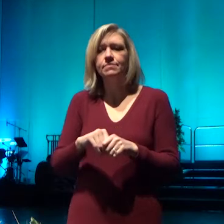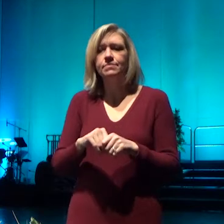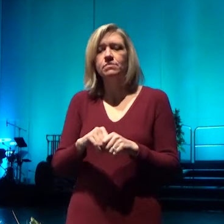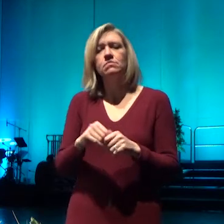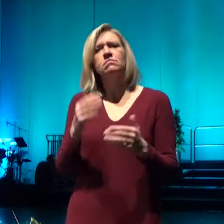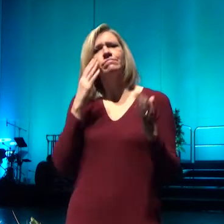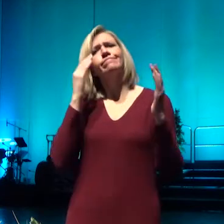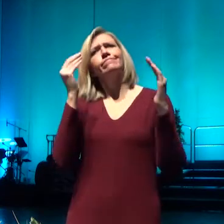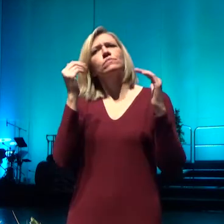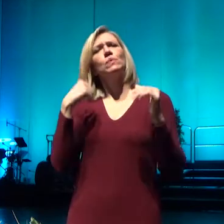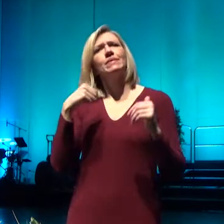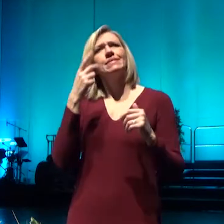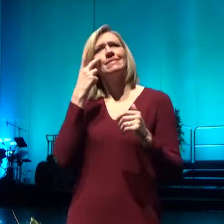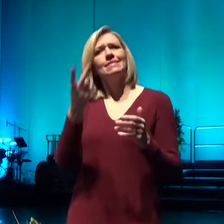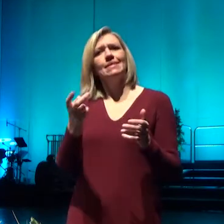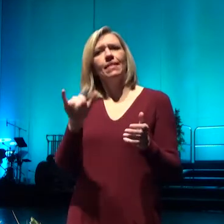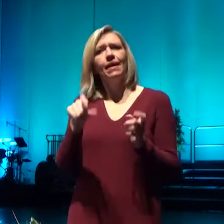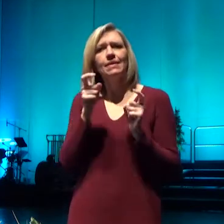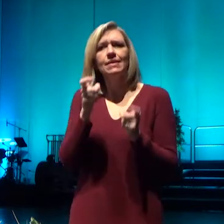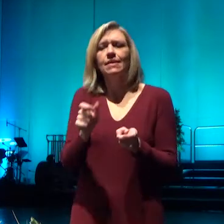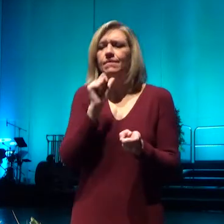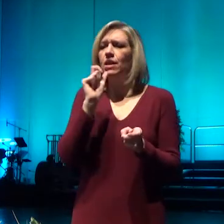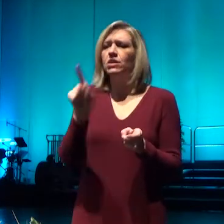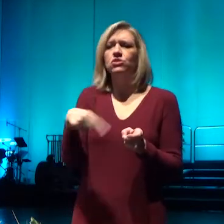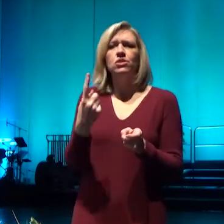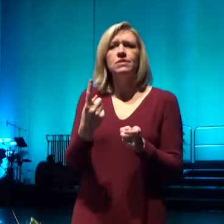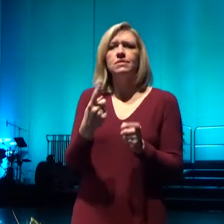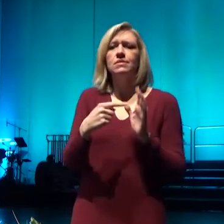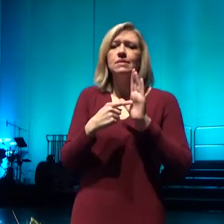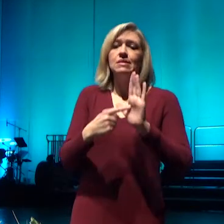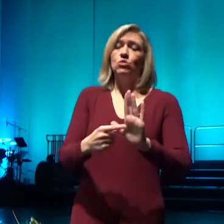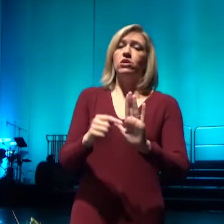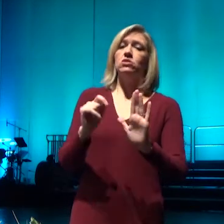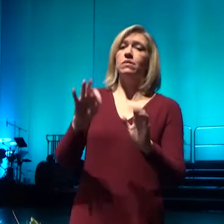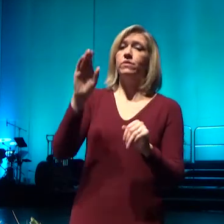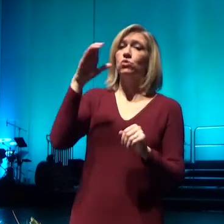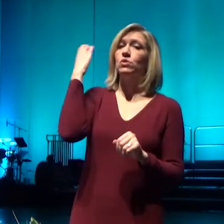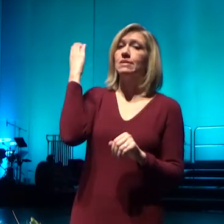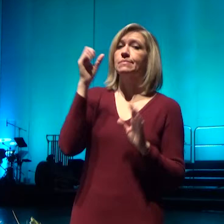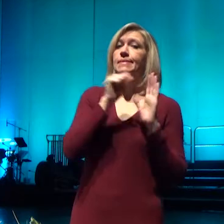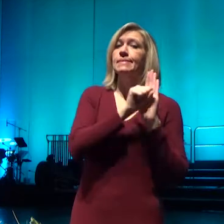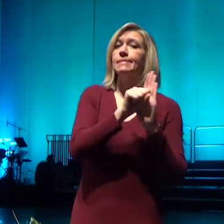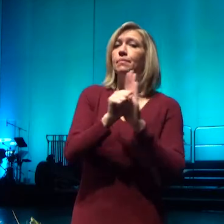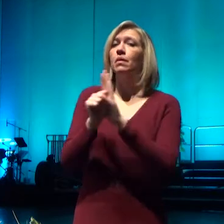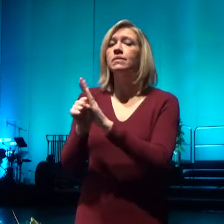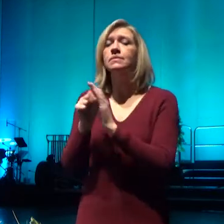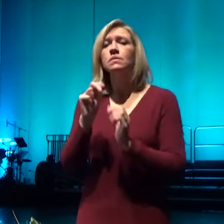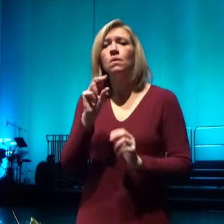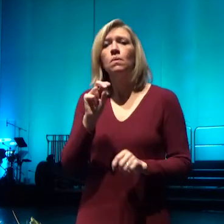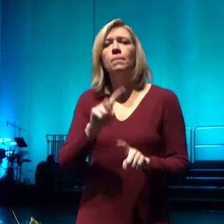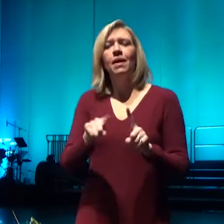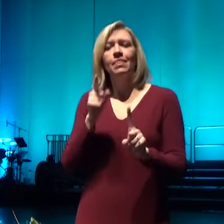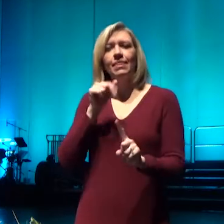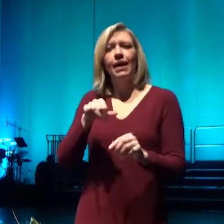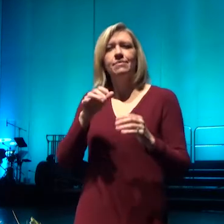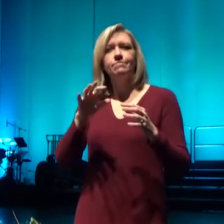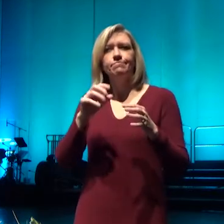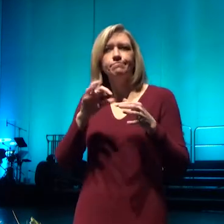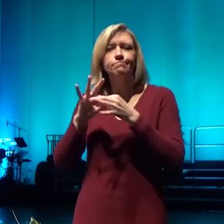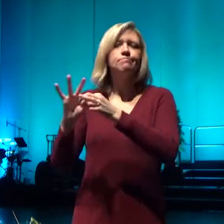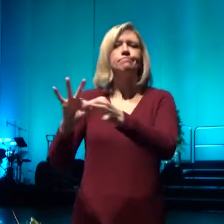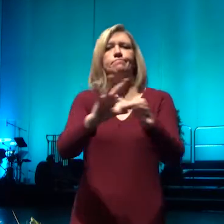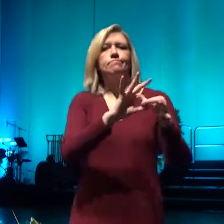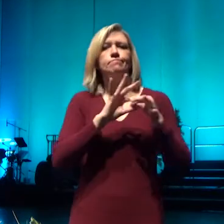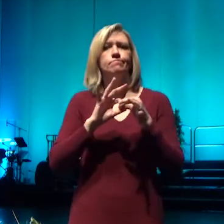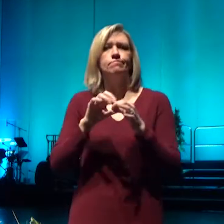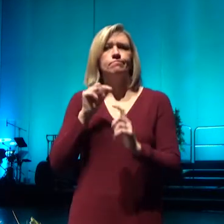gift not just in all of the expression of Christmas symbols, but in that underlying unity that